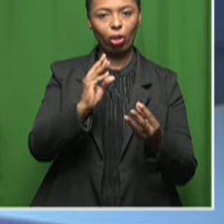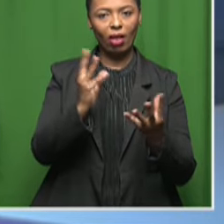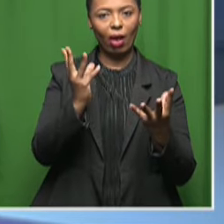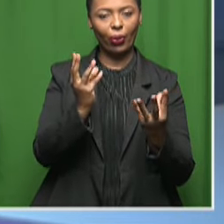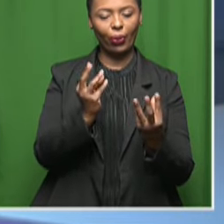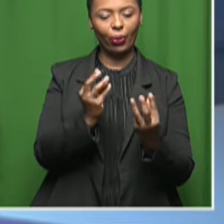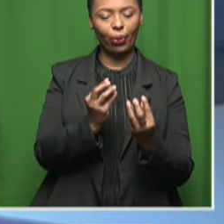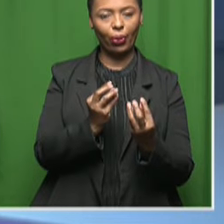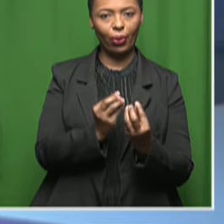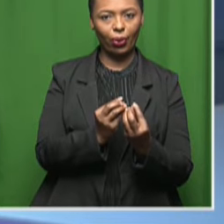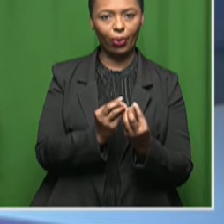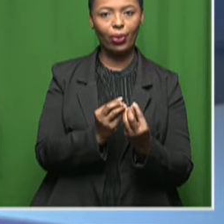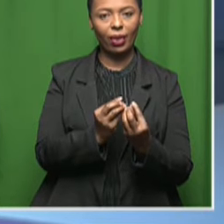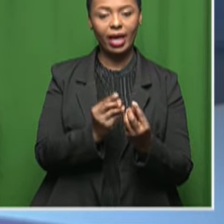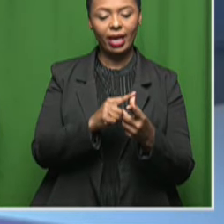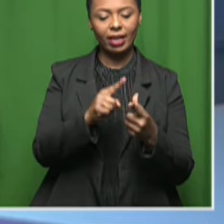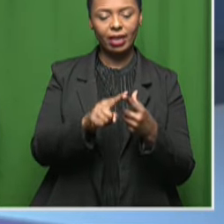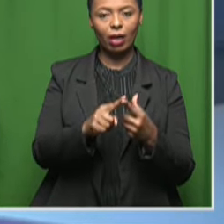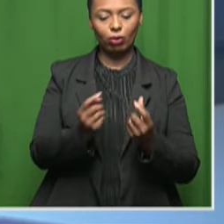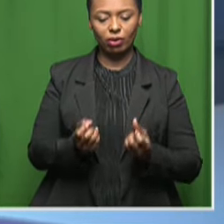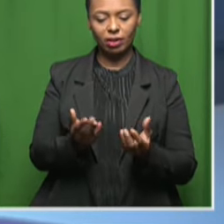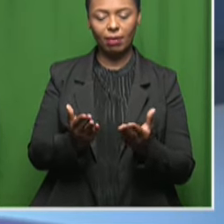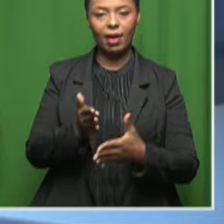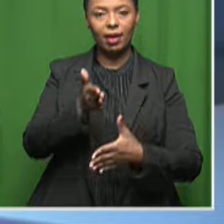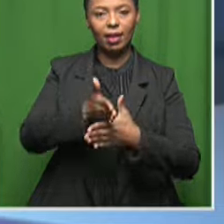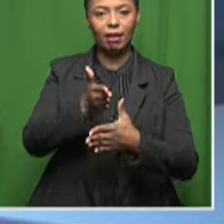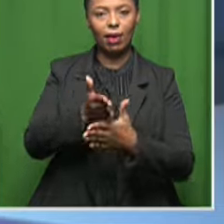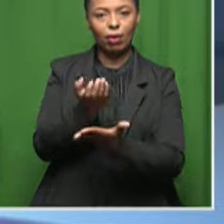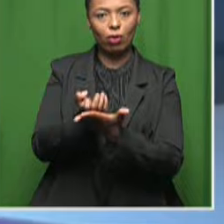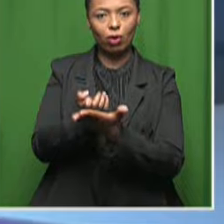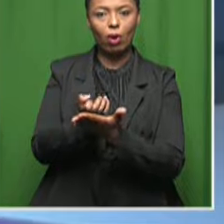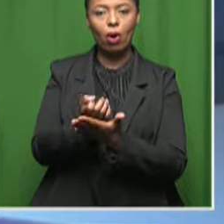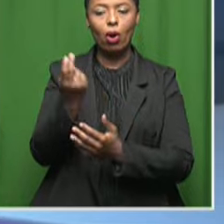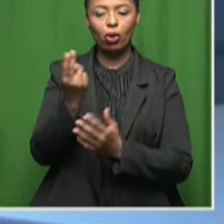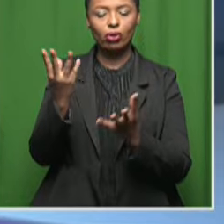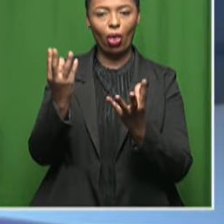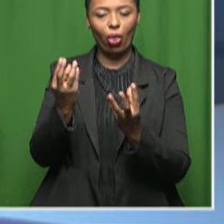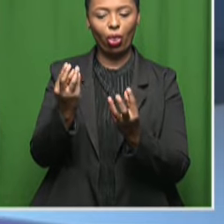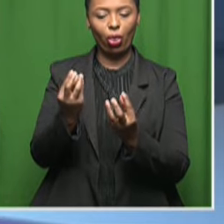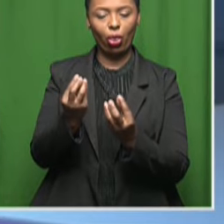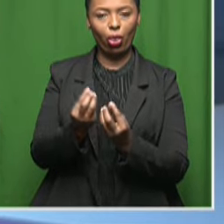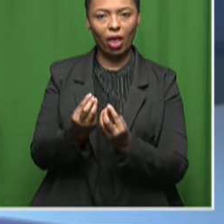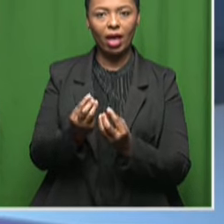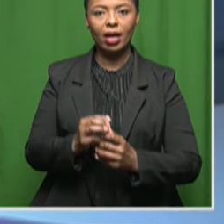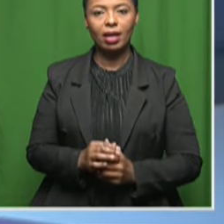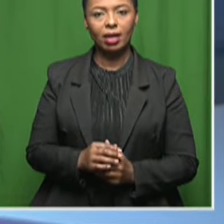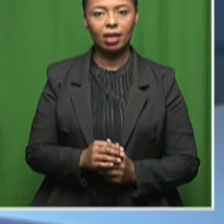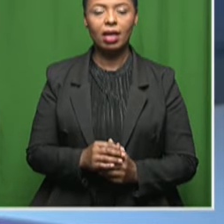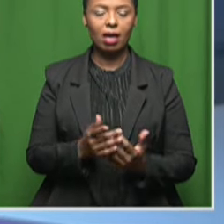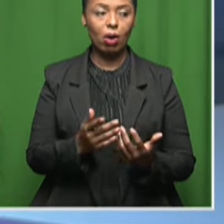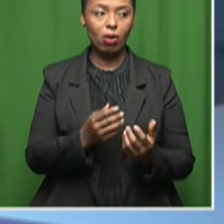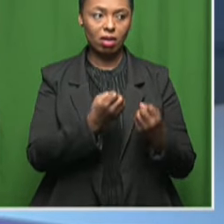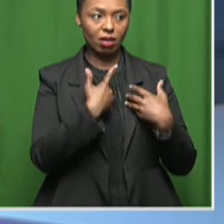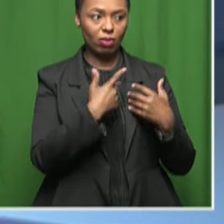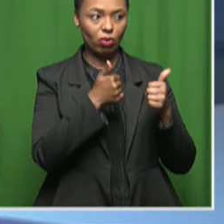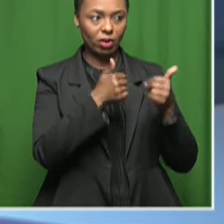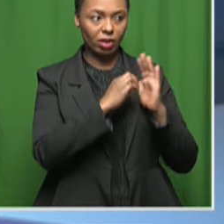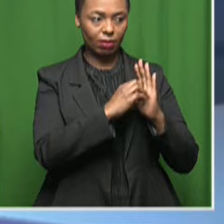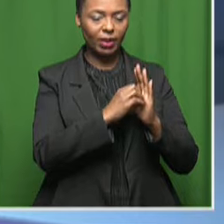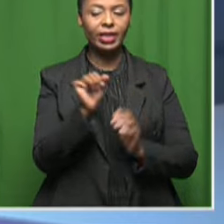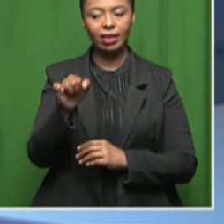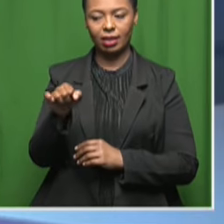your ability to supply labor to your economy is also shrinking. So Japan would be a good example, right? Would be a good example. Yeah. So the world